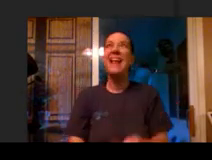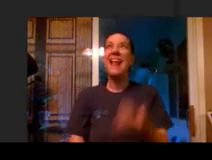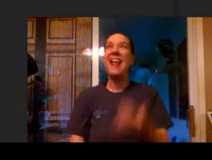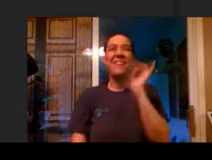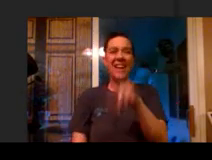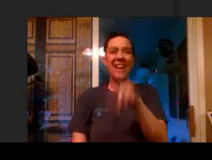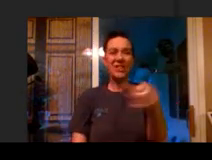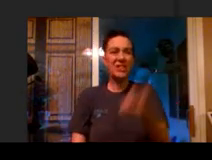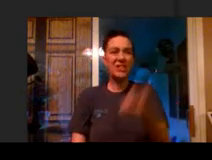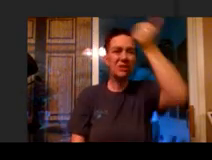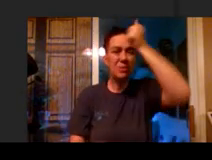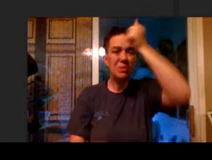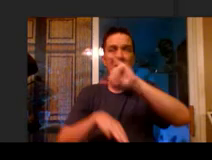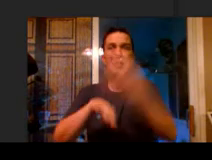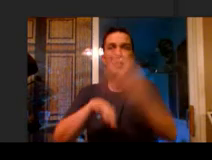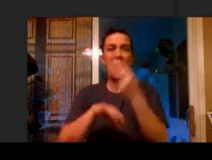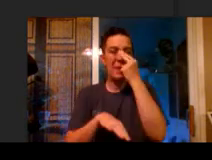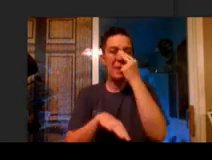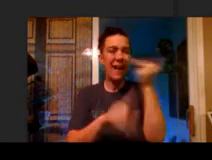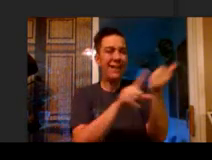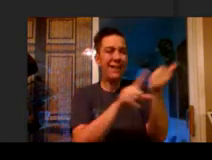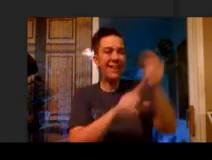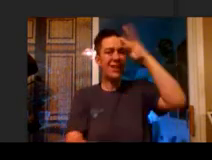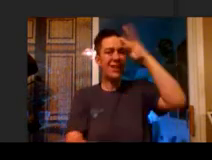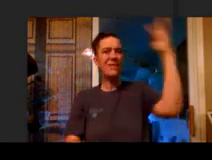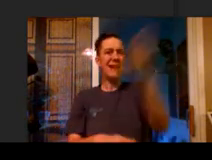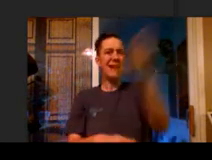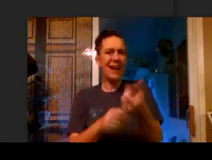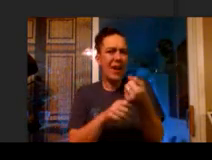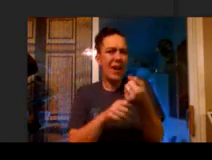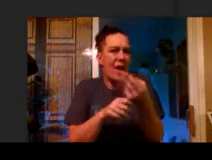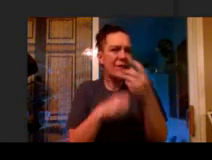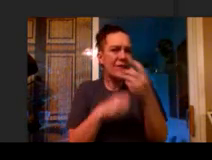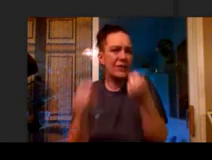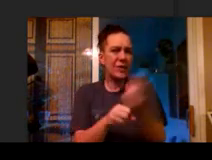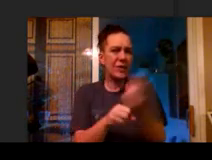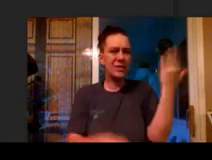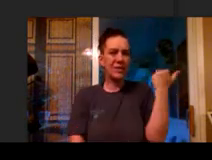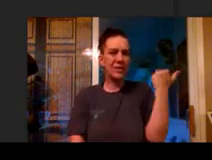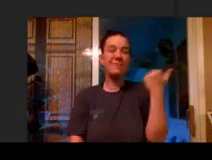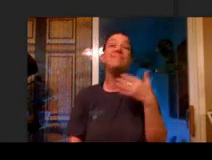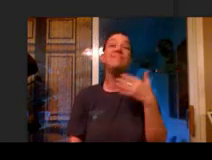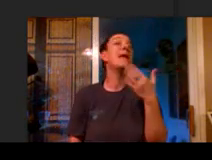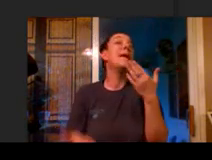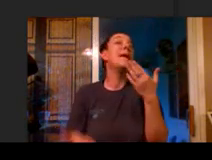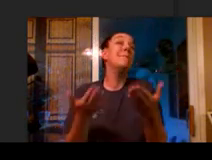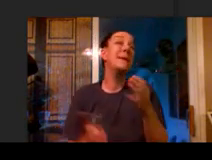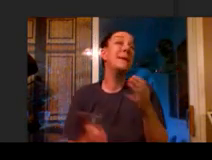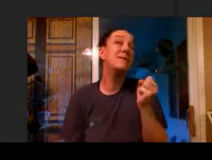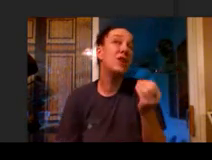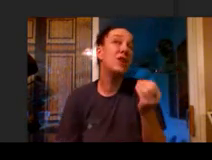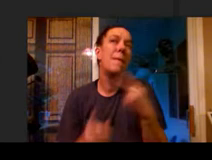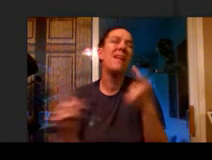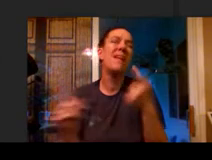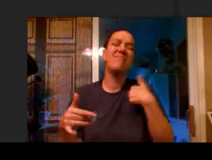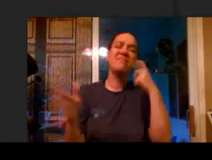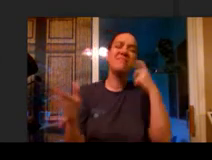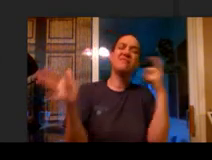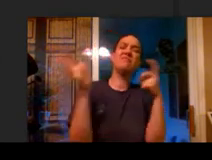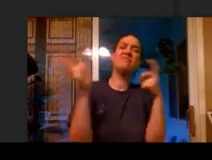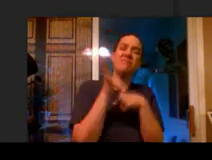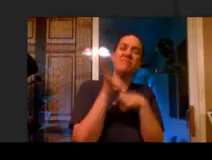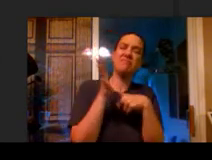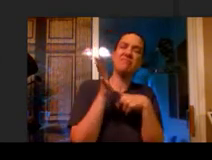dumb job Niles made up a few years ago. That may be so, but I've recognized the power